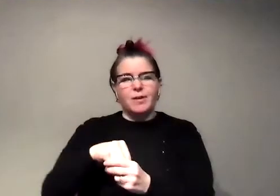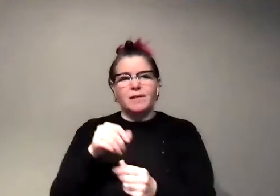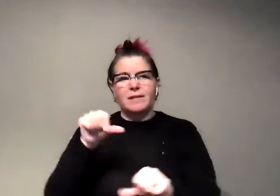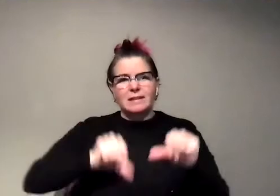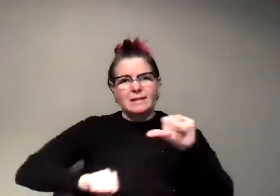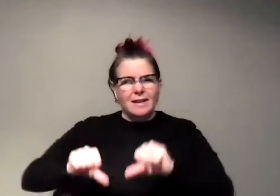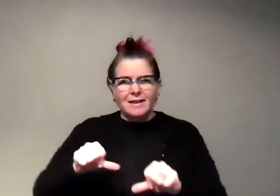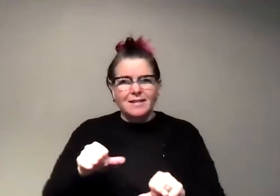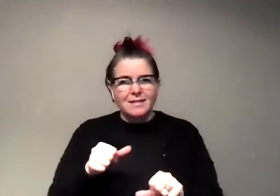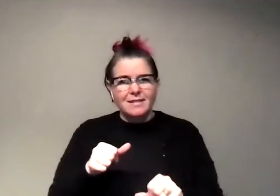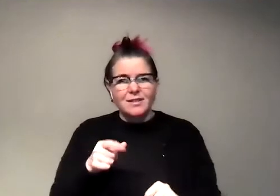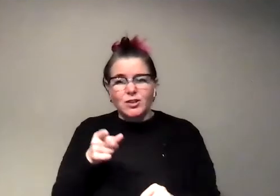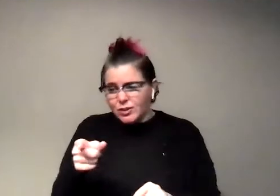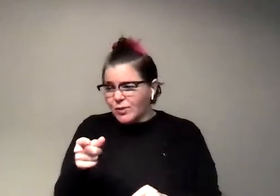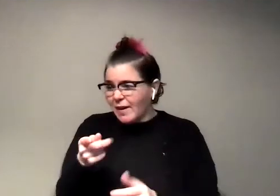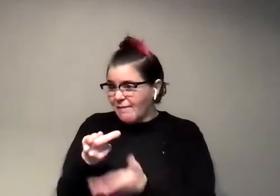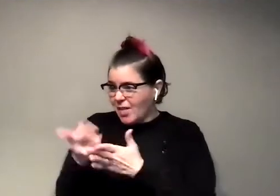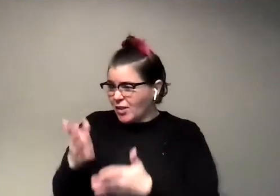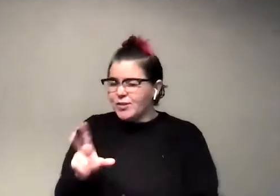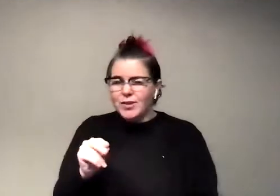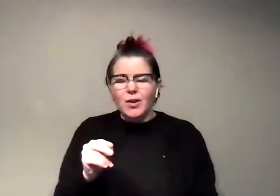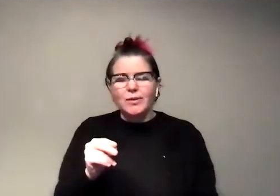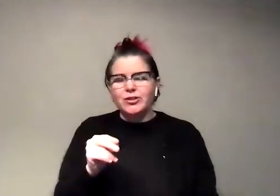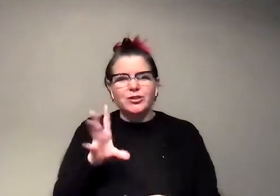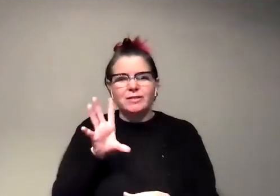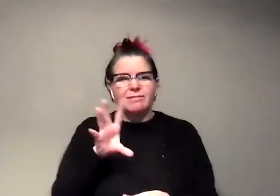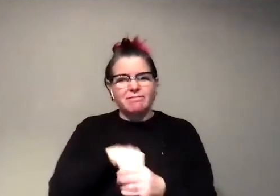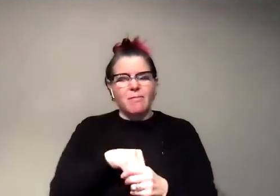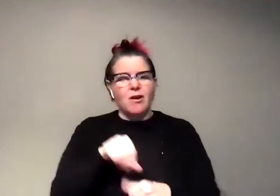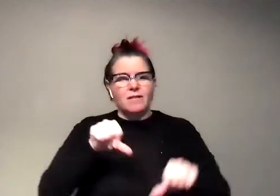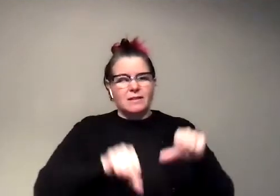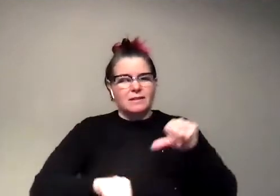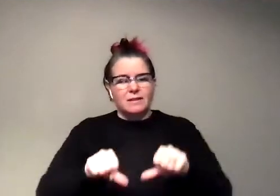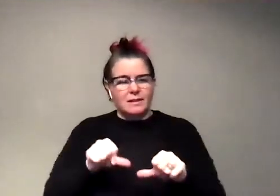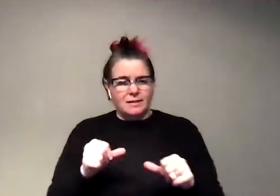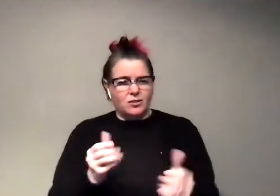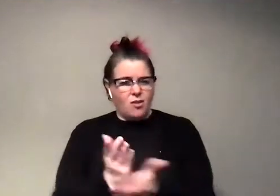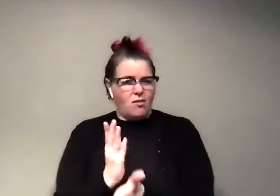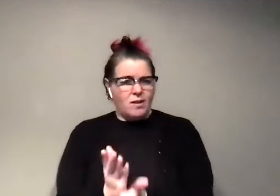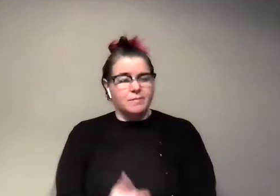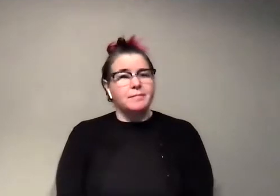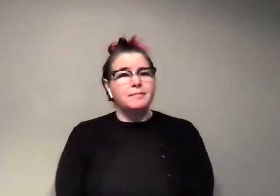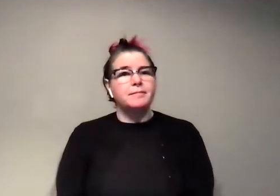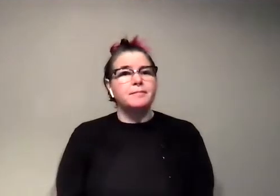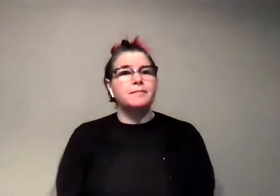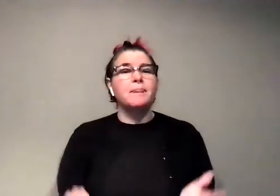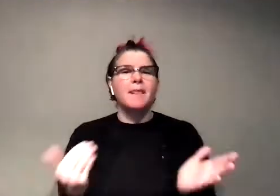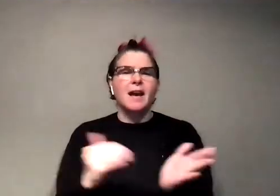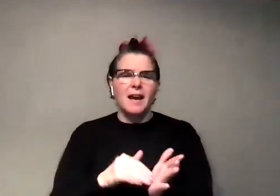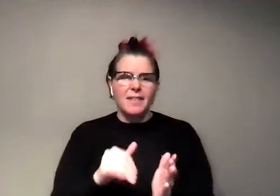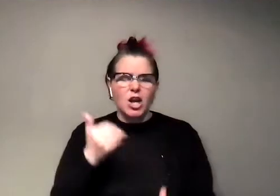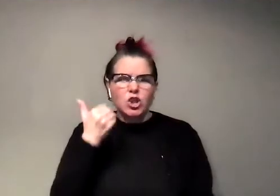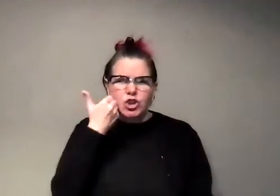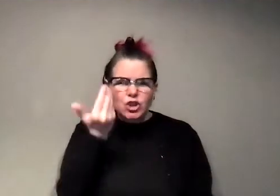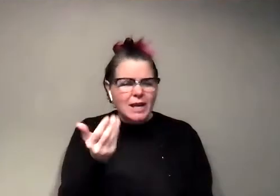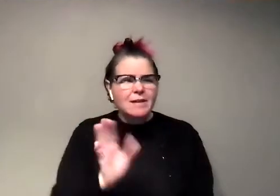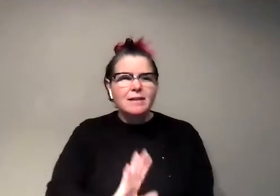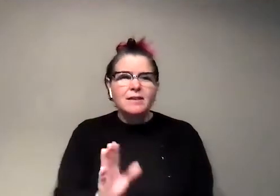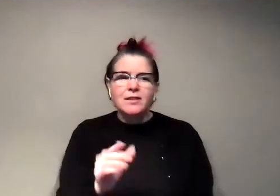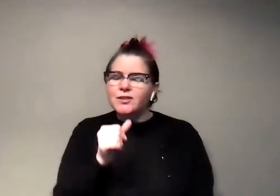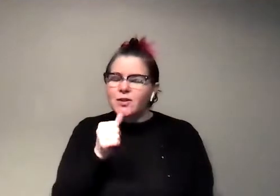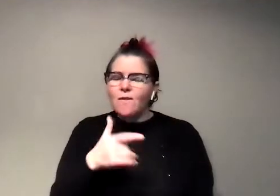it's not, you're not a failure when you fail. It's just part of it. And that's okay. Yeah. So again, about that shame thing, like don't feel ashamed for being curious.